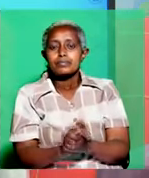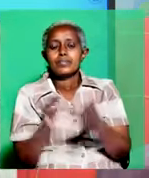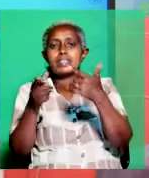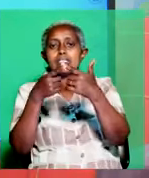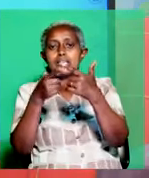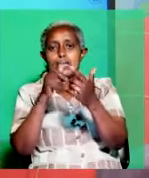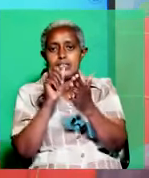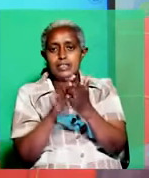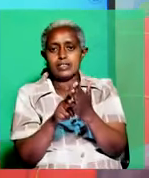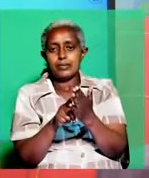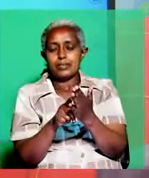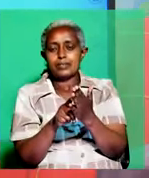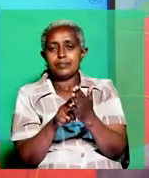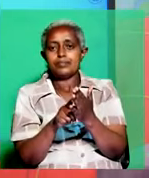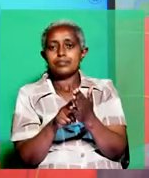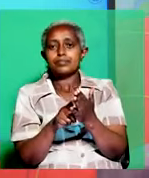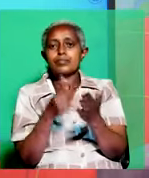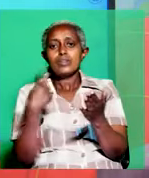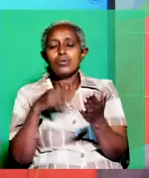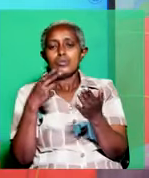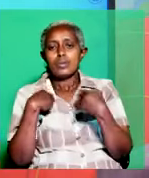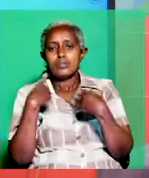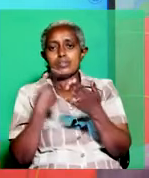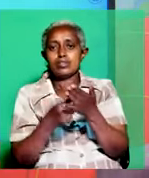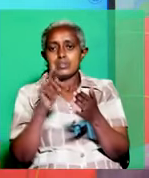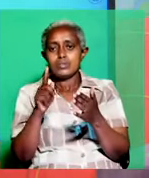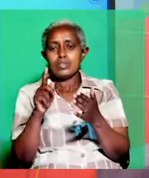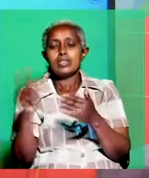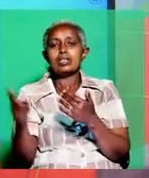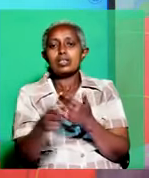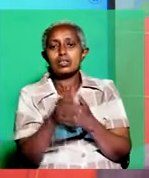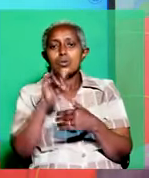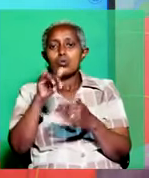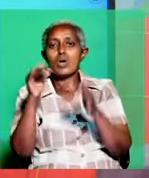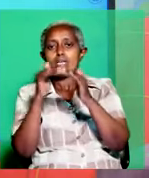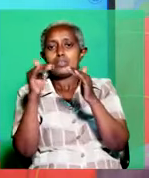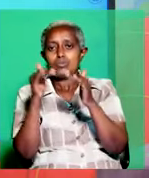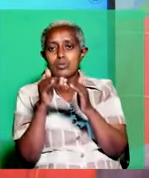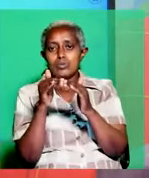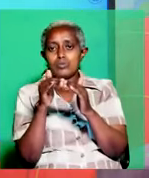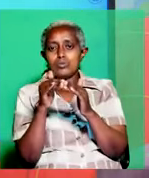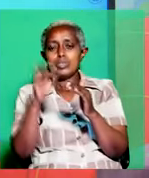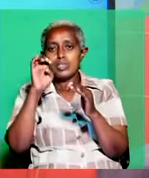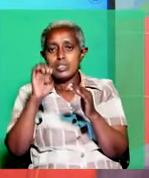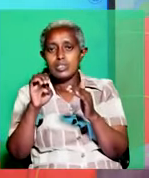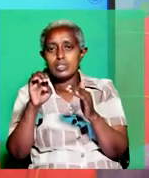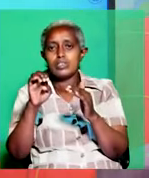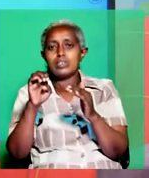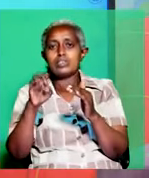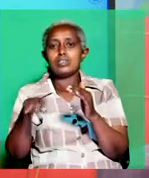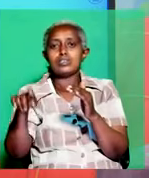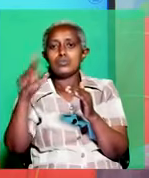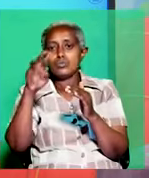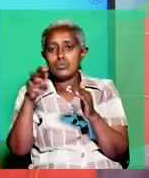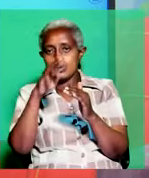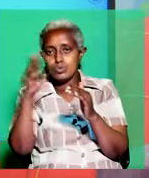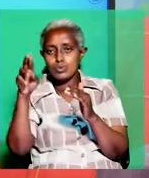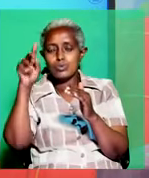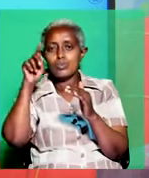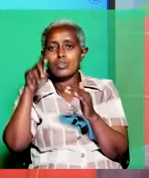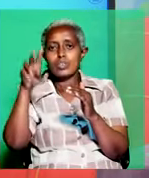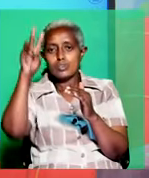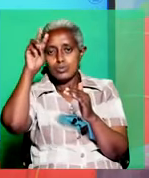Second example, we have this one. Let y is equal to e raised to the square root of x